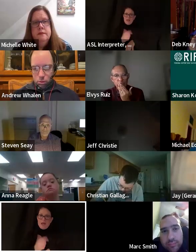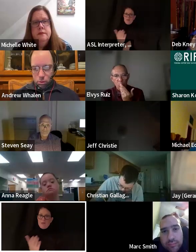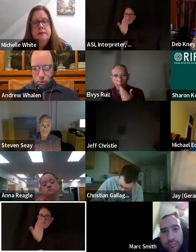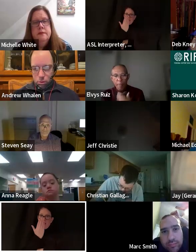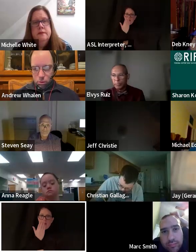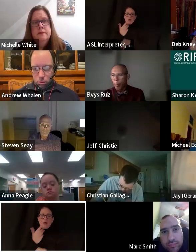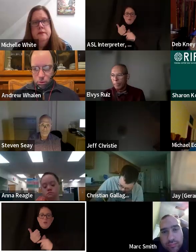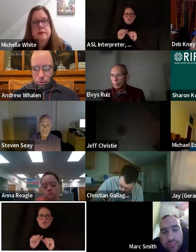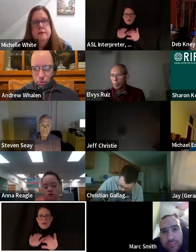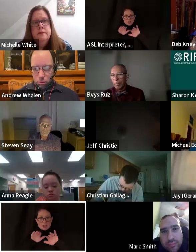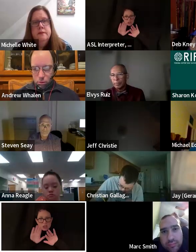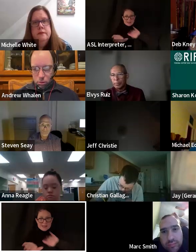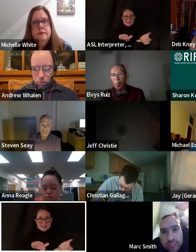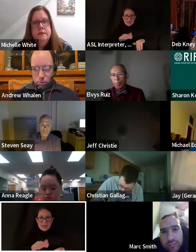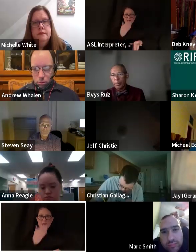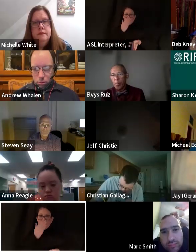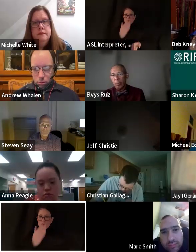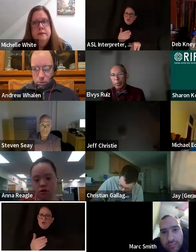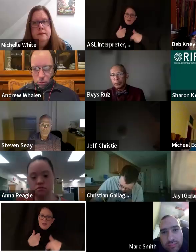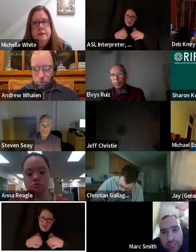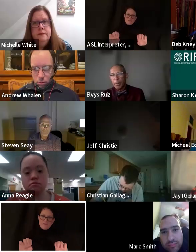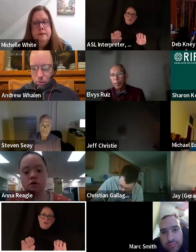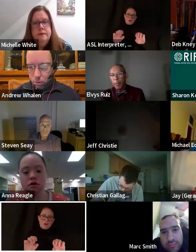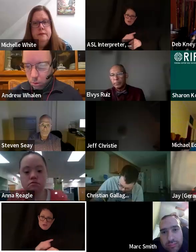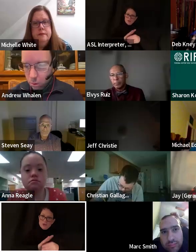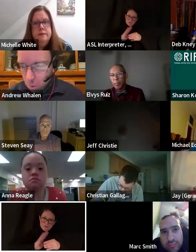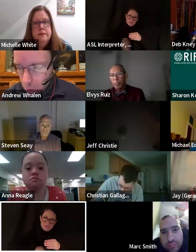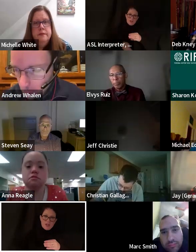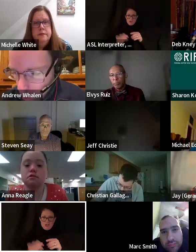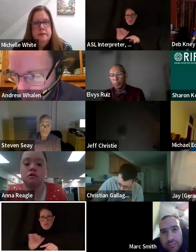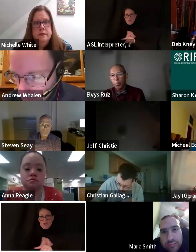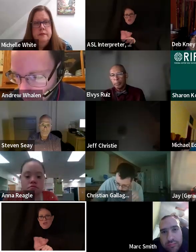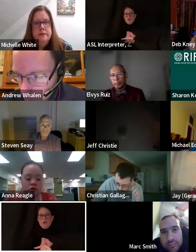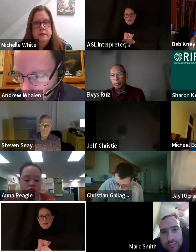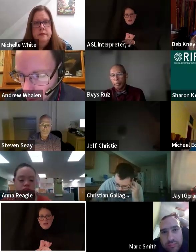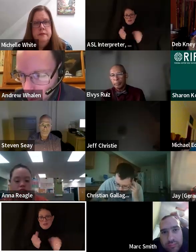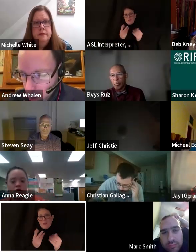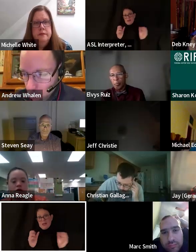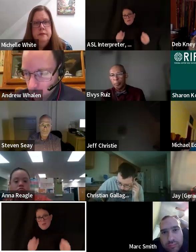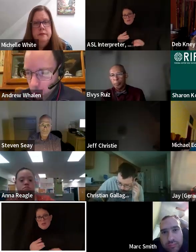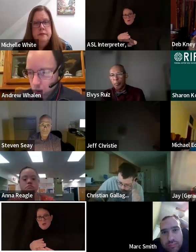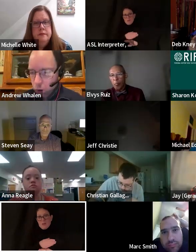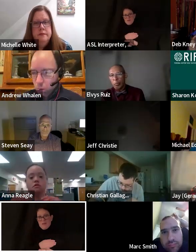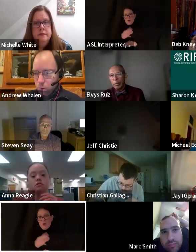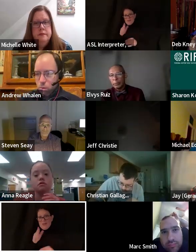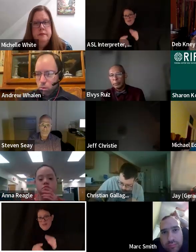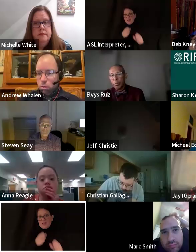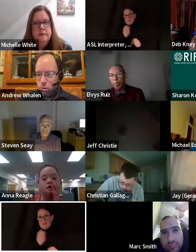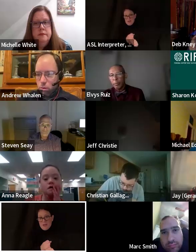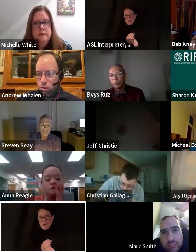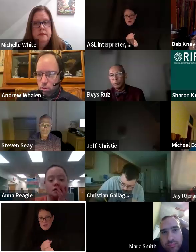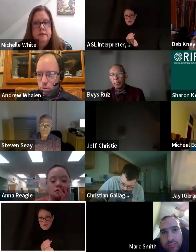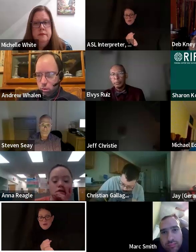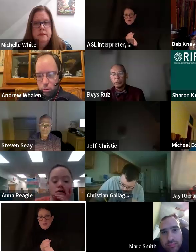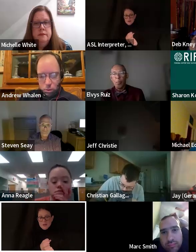trying to push to give a really good faith effort to get as many people through this as possible by the end of the year,